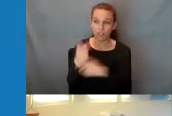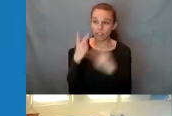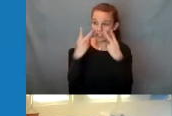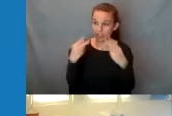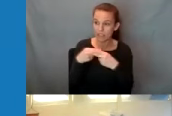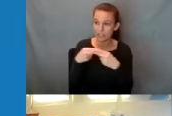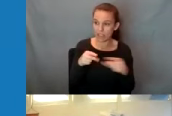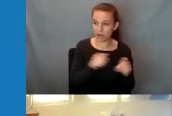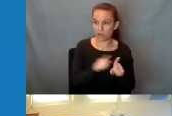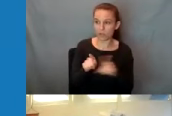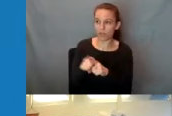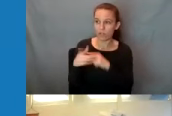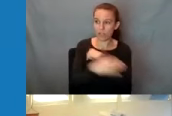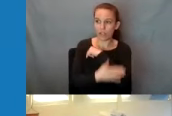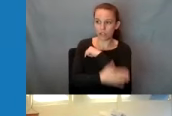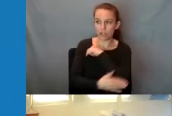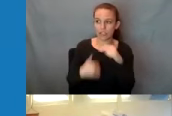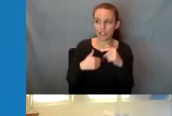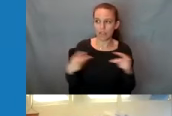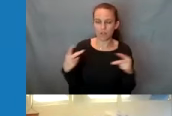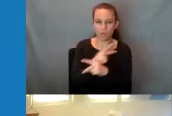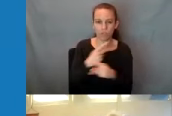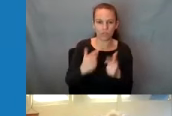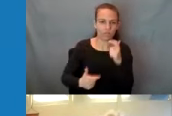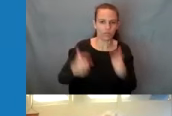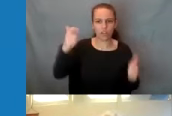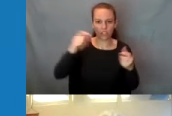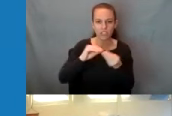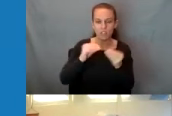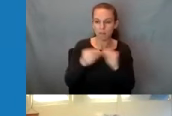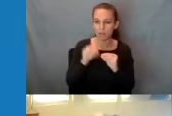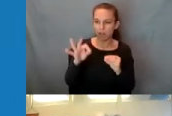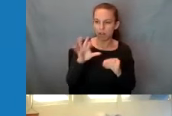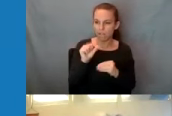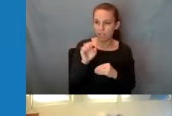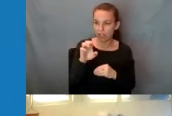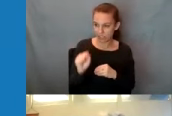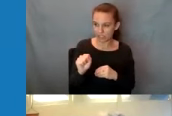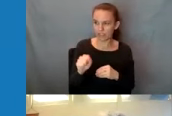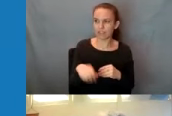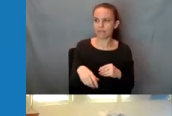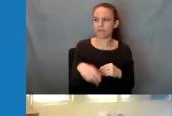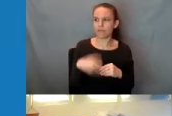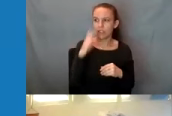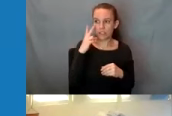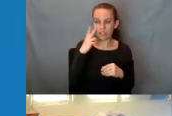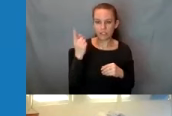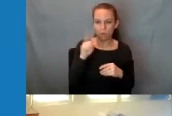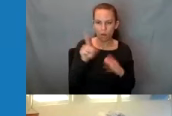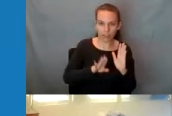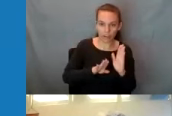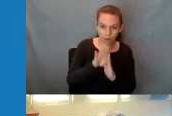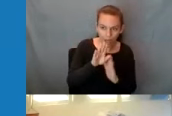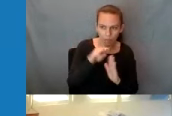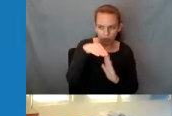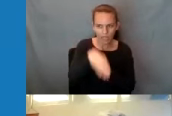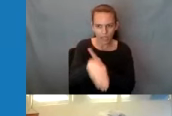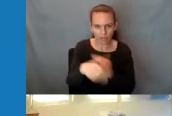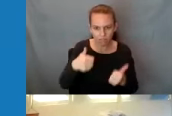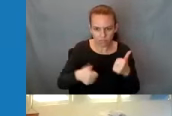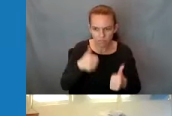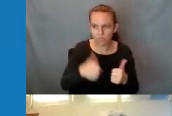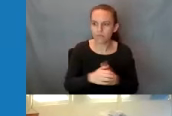countries which have the largest number of cases, the trajectory on which they are, and as well as